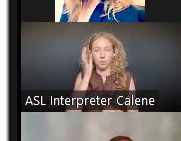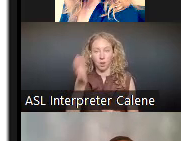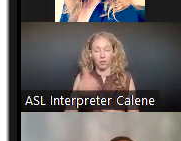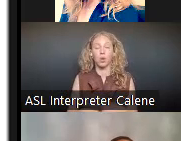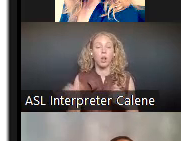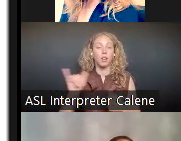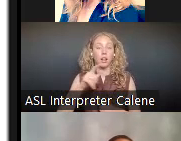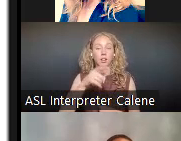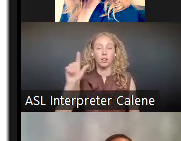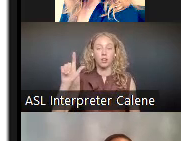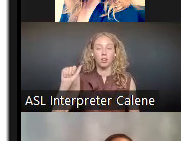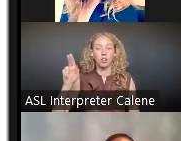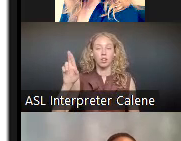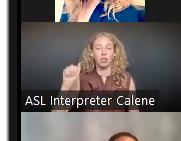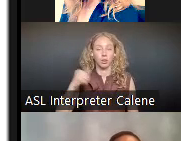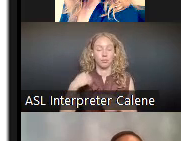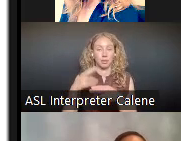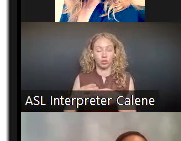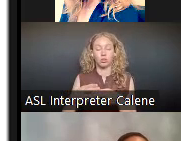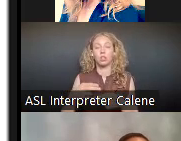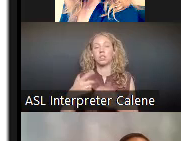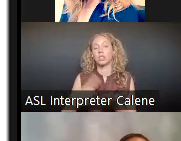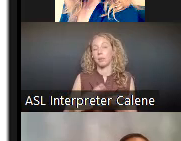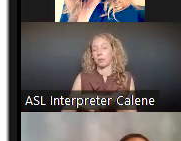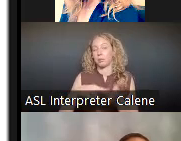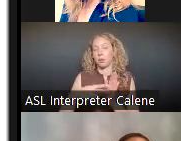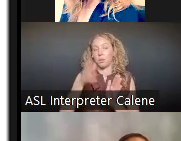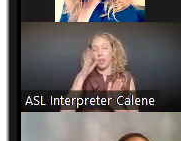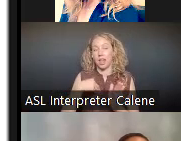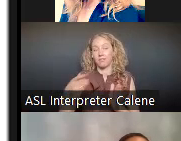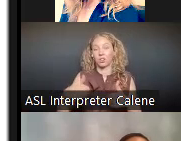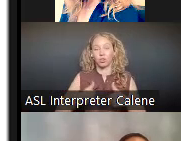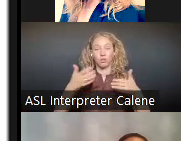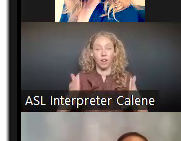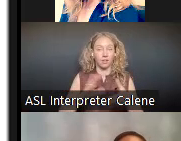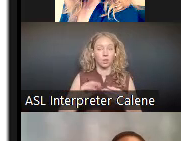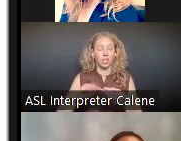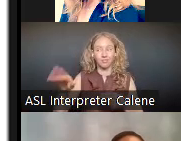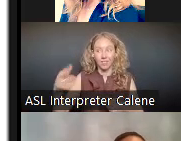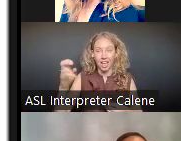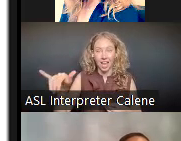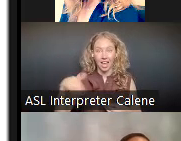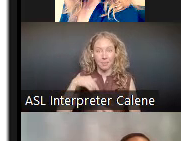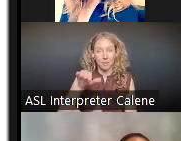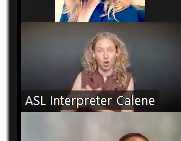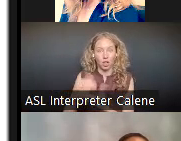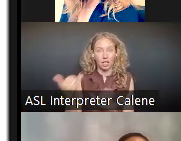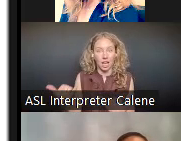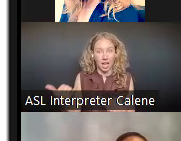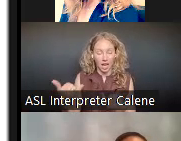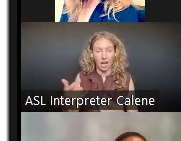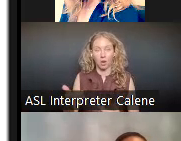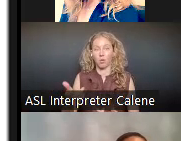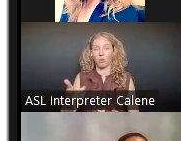had mentioned, sometimes we will have a survivor say, hey, I'm married now. They're